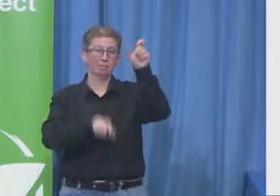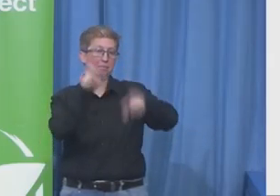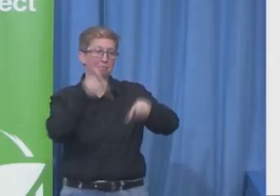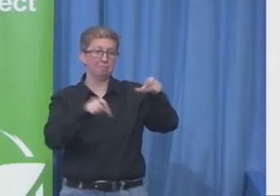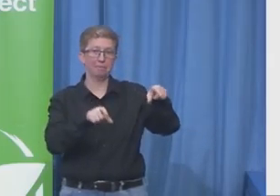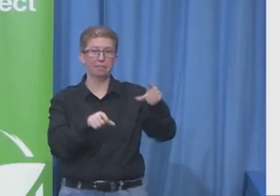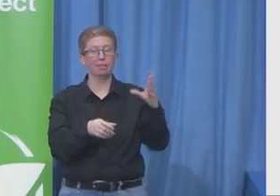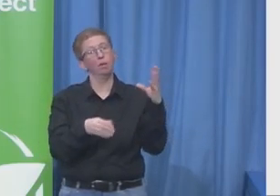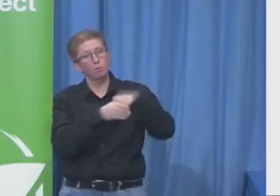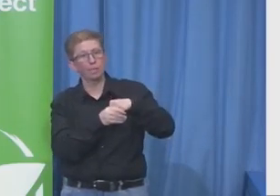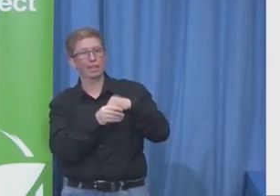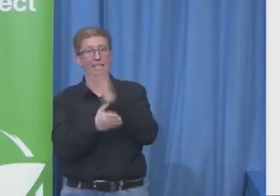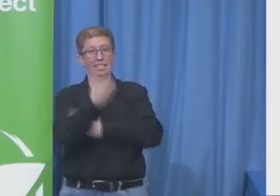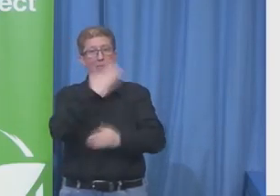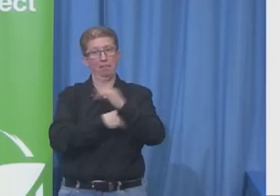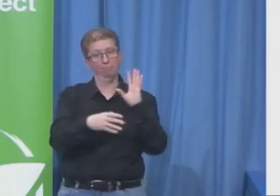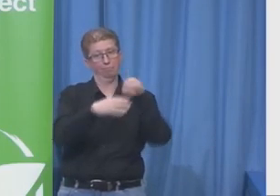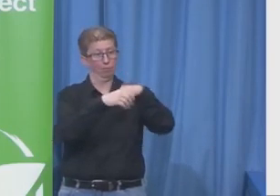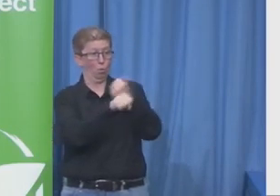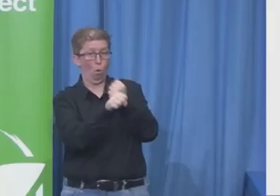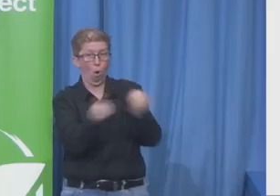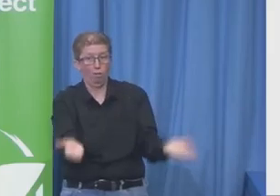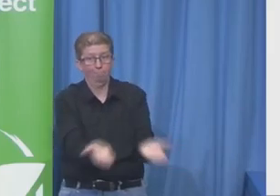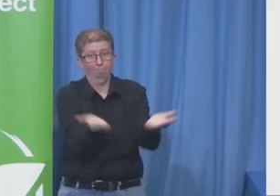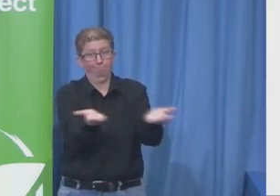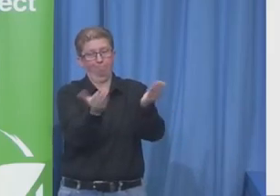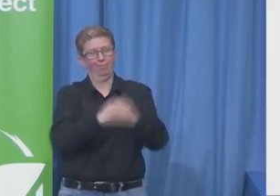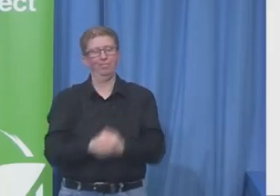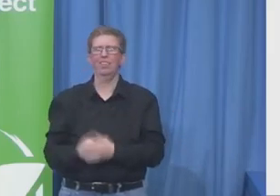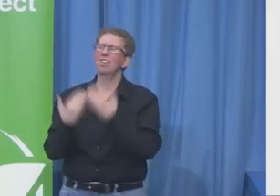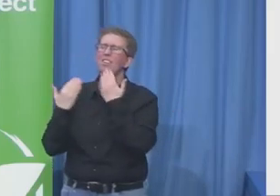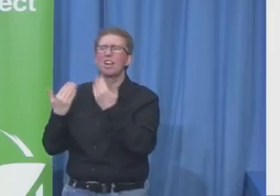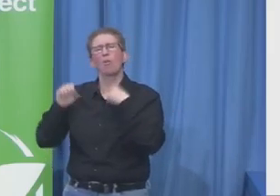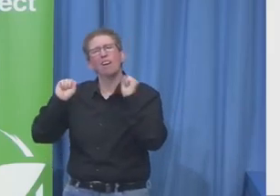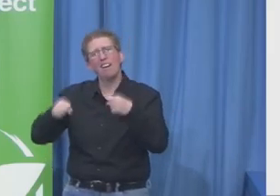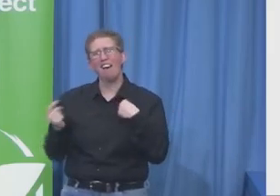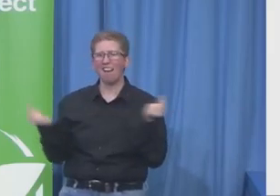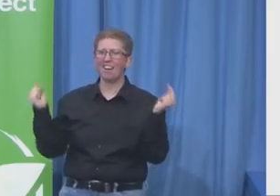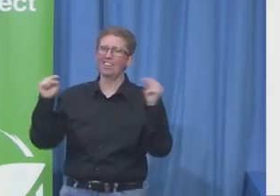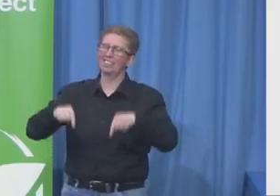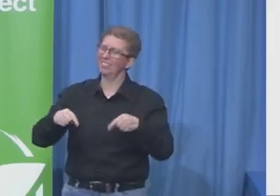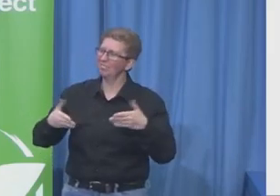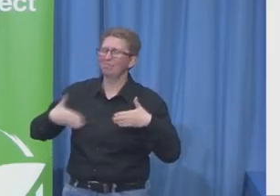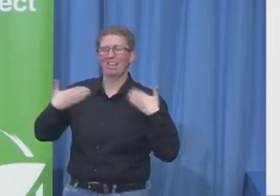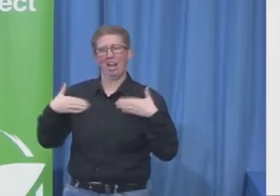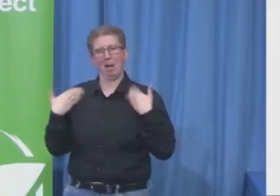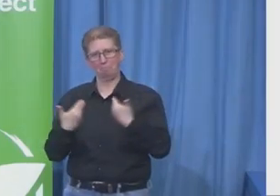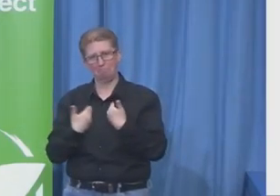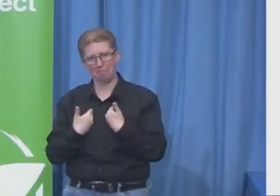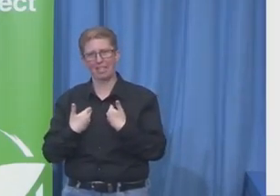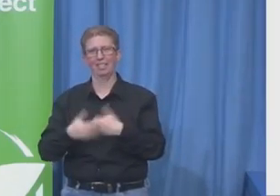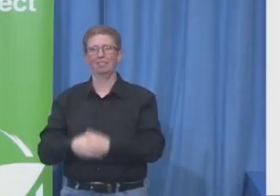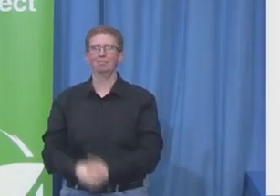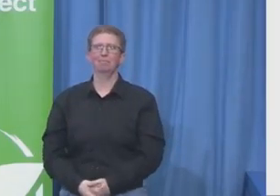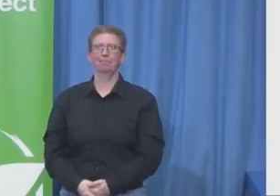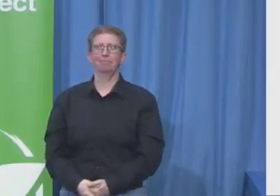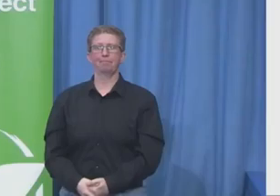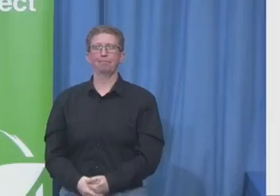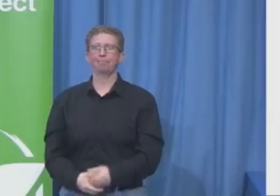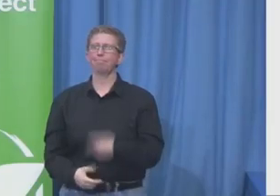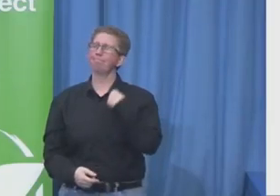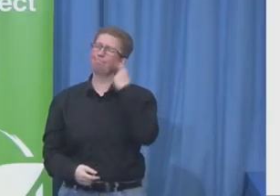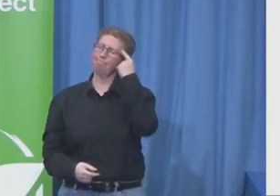great to be back here. I was here last year, so it's really special to be back. So I think it's important to just say that the World Bank